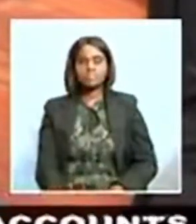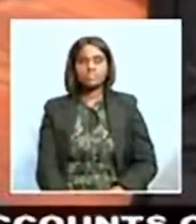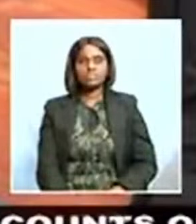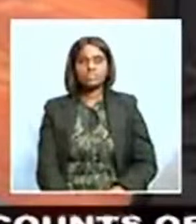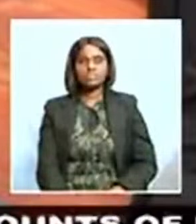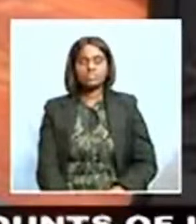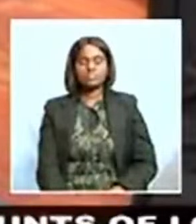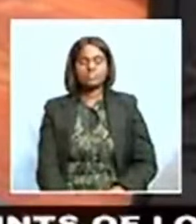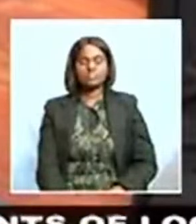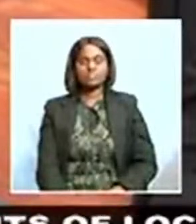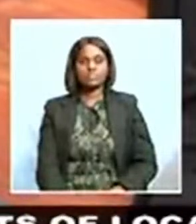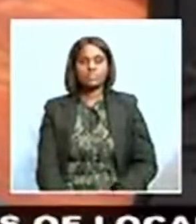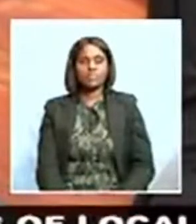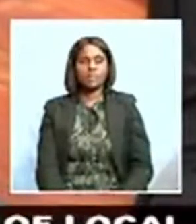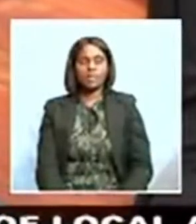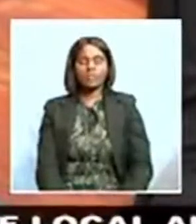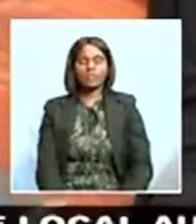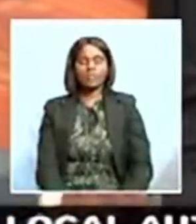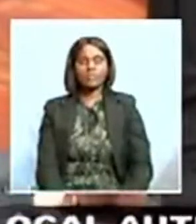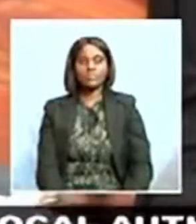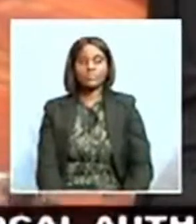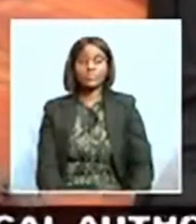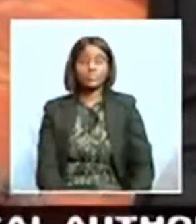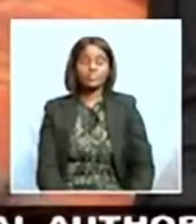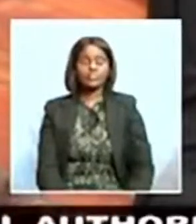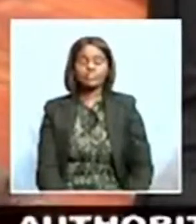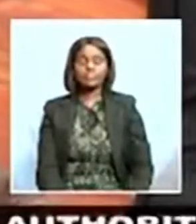Chair, I will refer you to